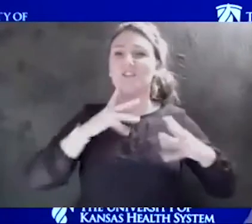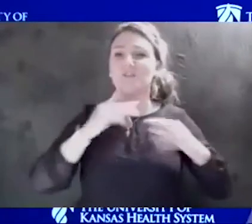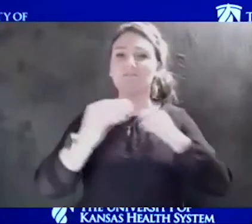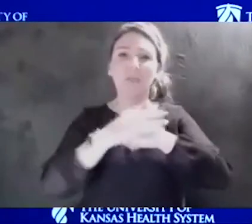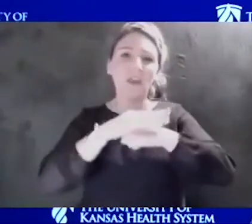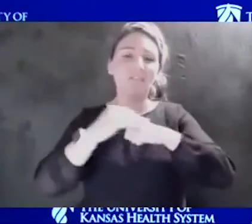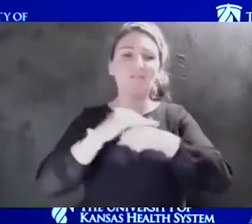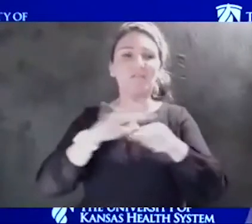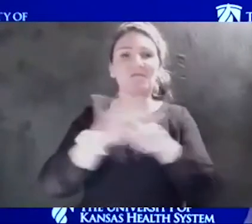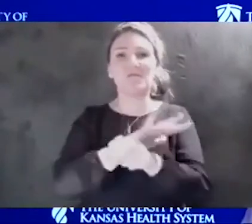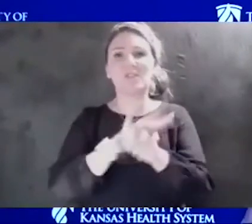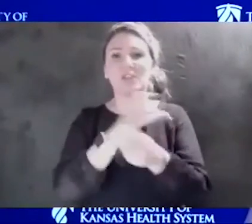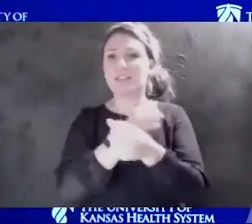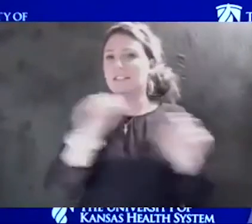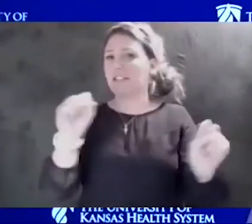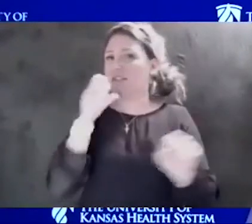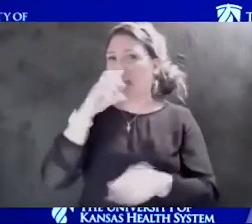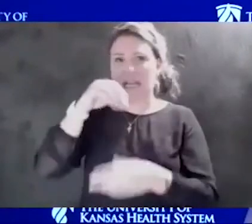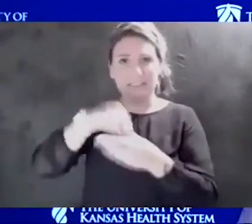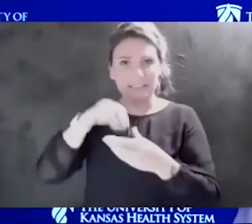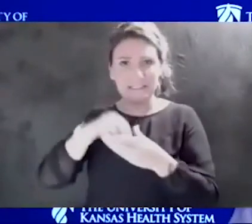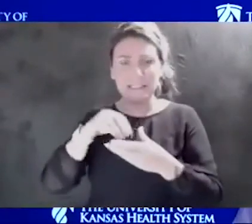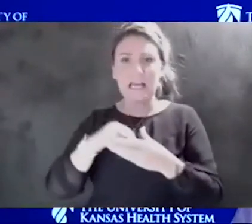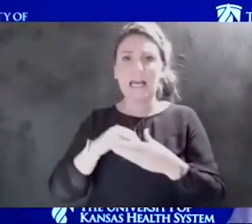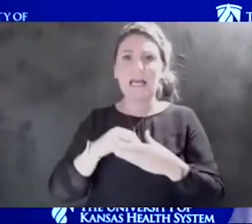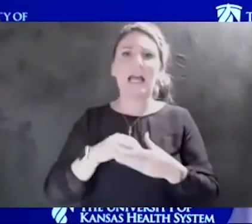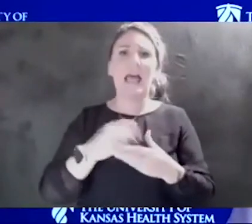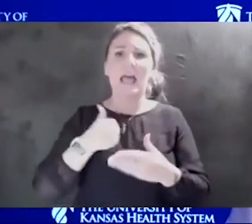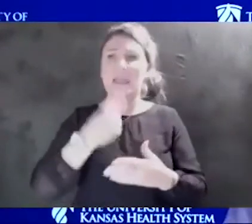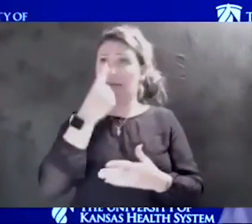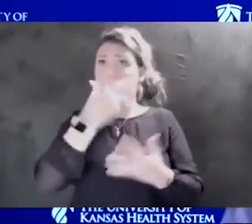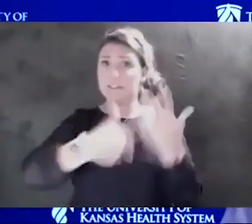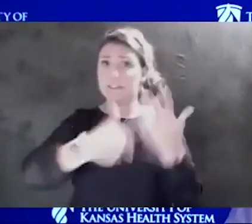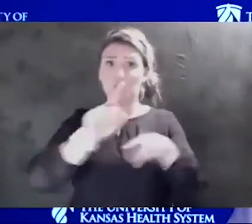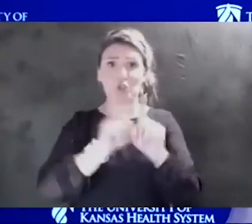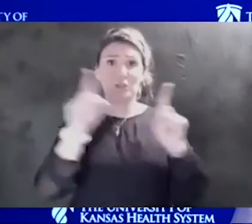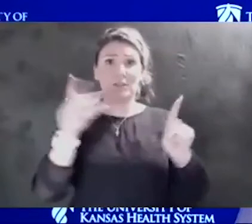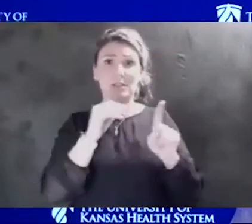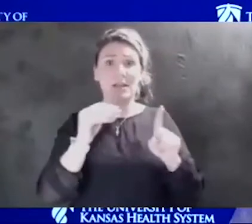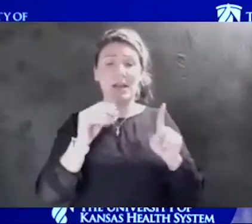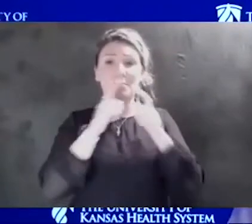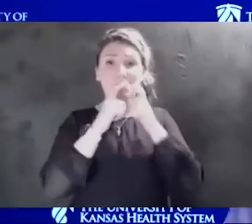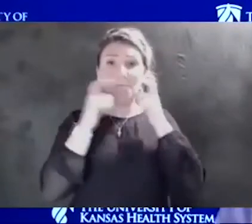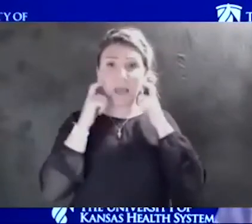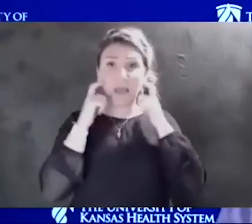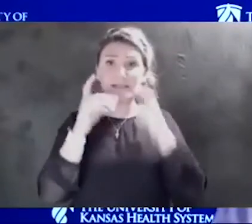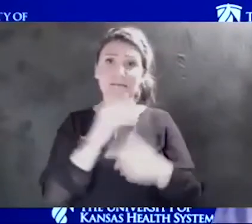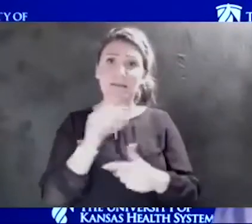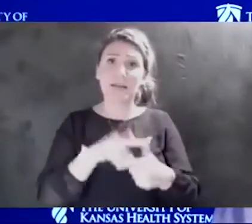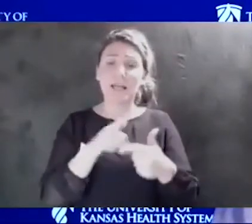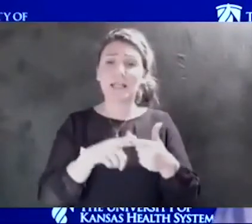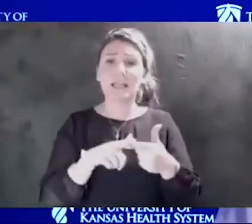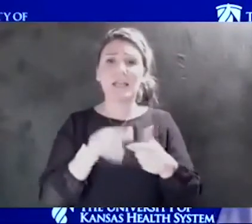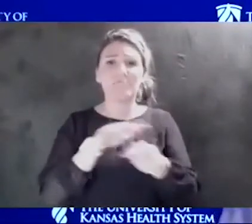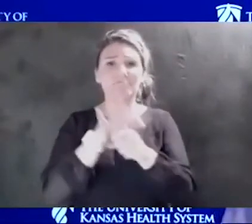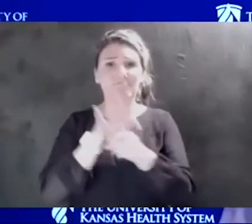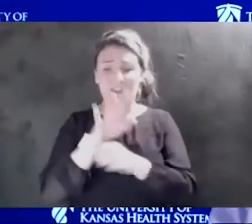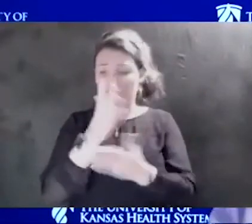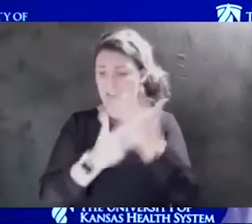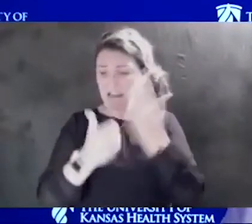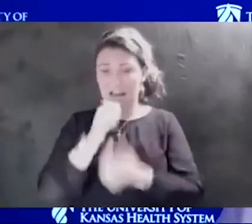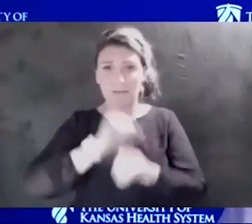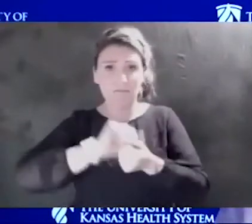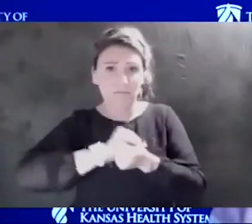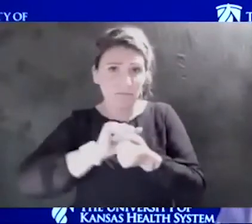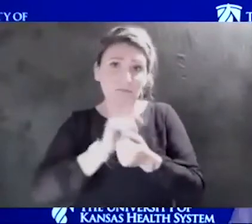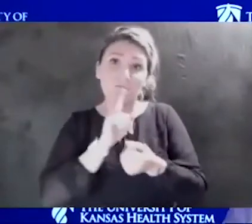in indoor settings. I think social distancing, along with the masking, and then again, adequate, frequent hand hygiene is important. All